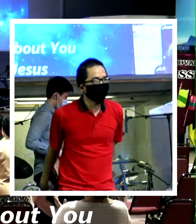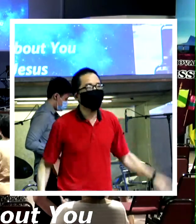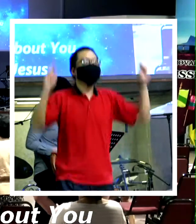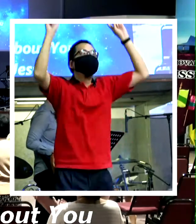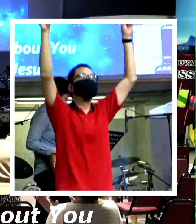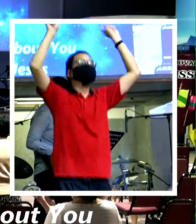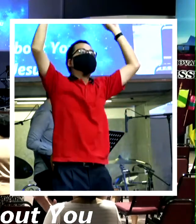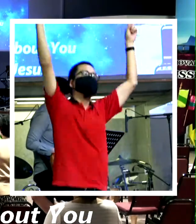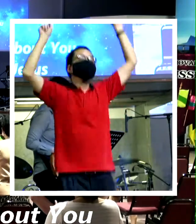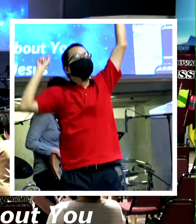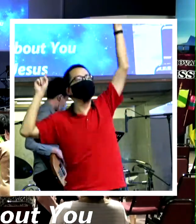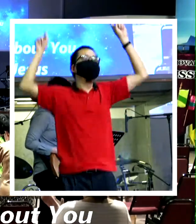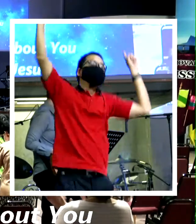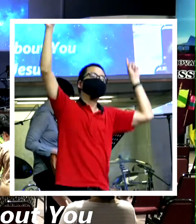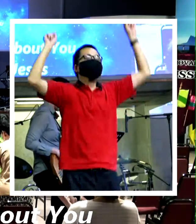all about you.